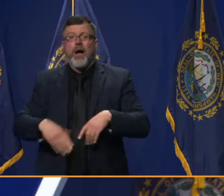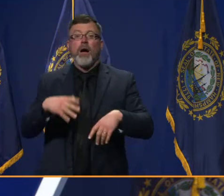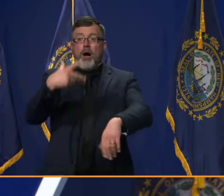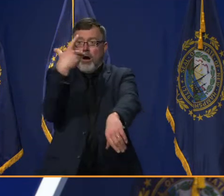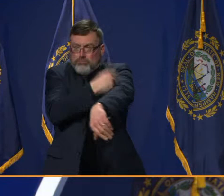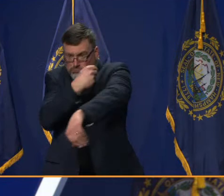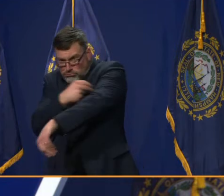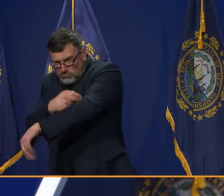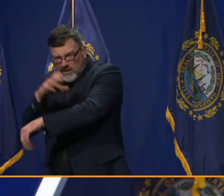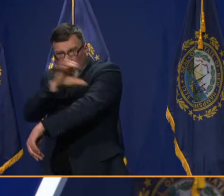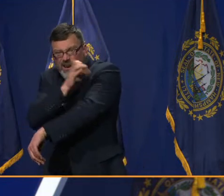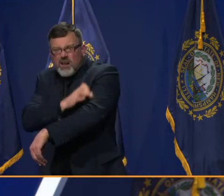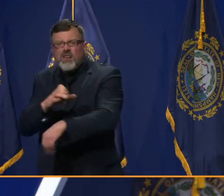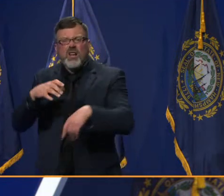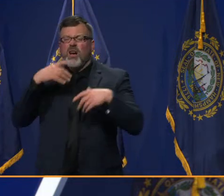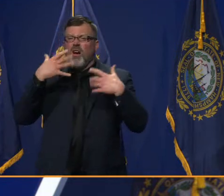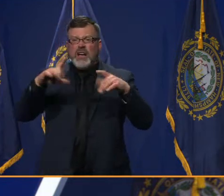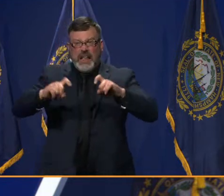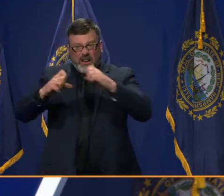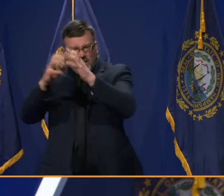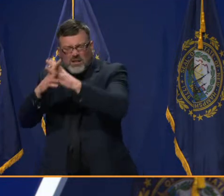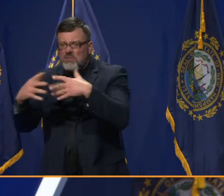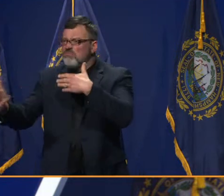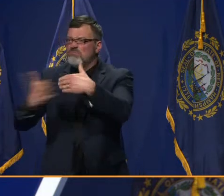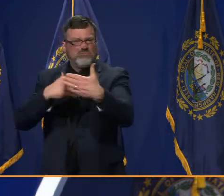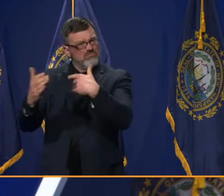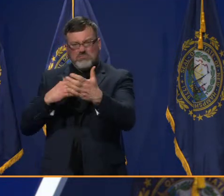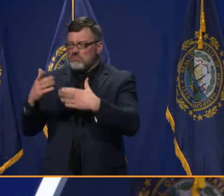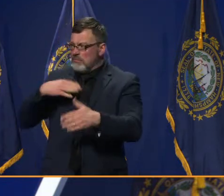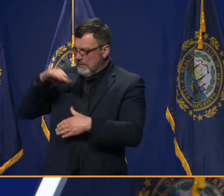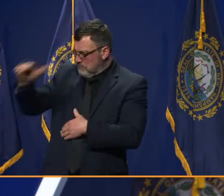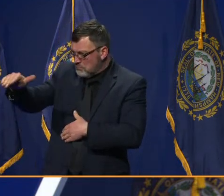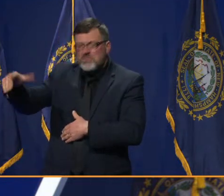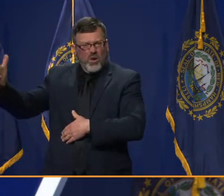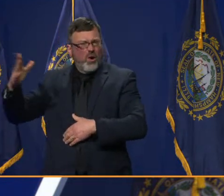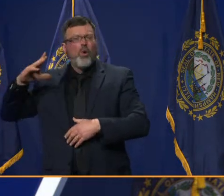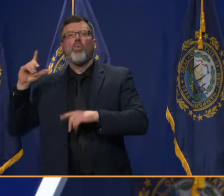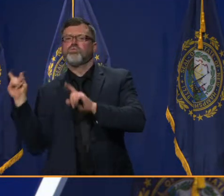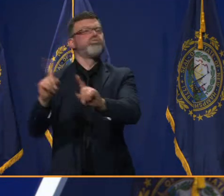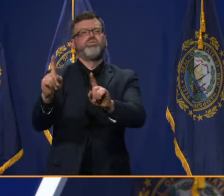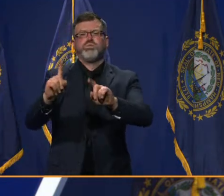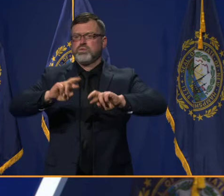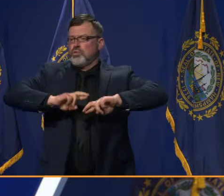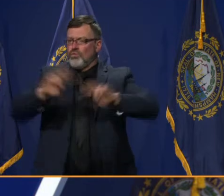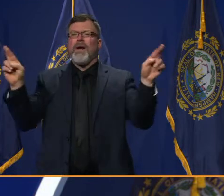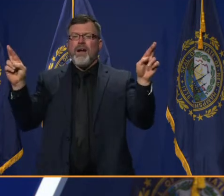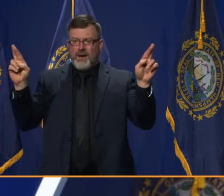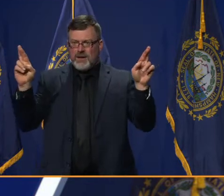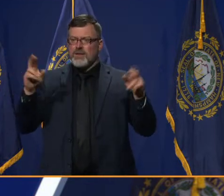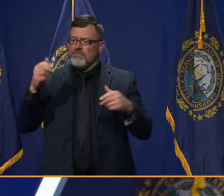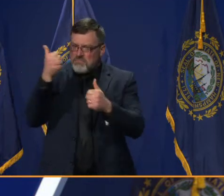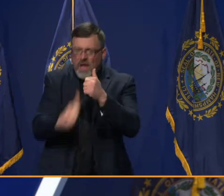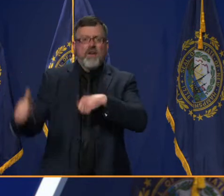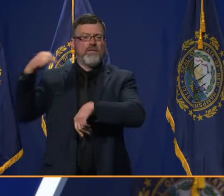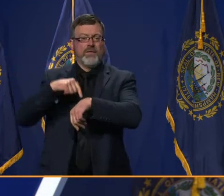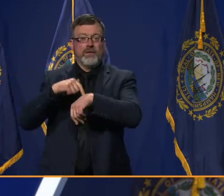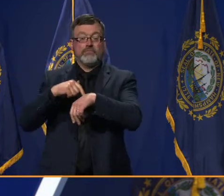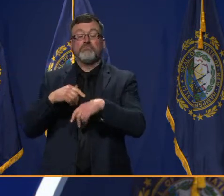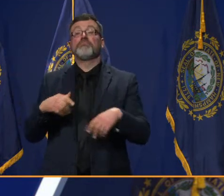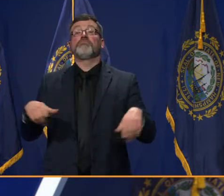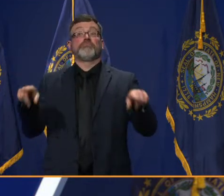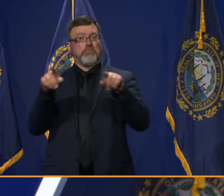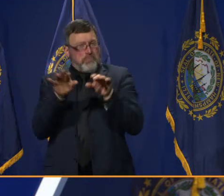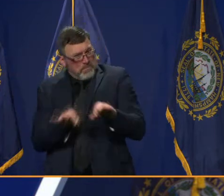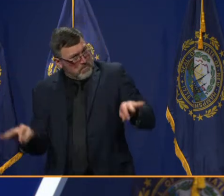matter what the job, they stood tall and were there for us every time. And most importantly, I want to thank New